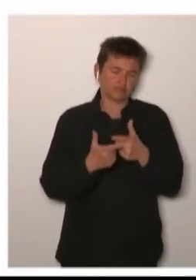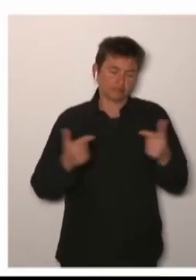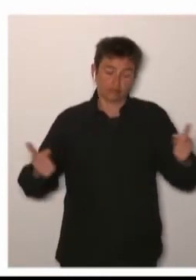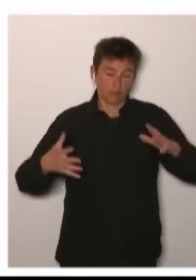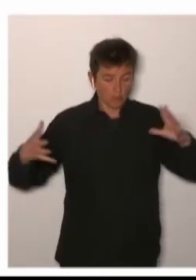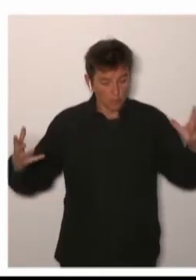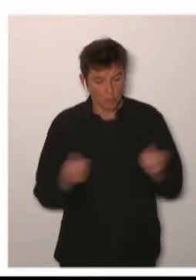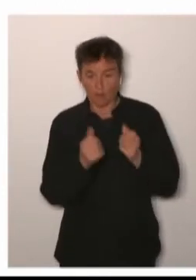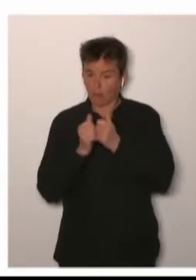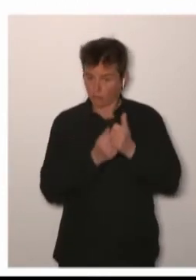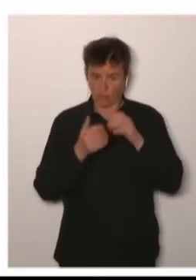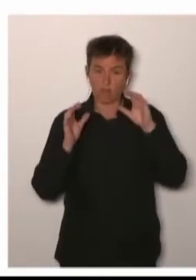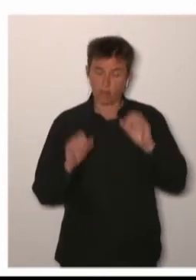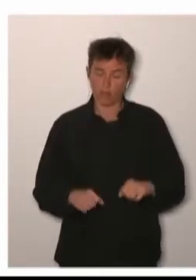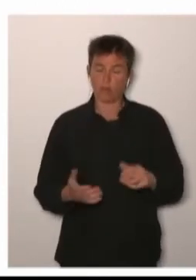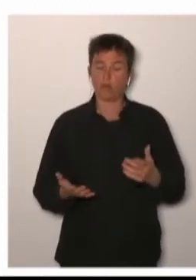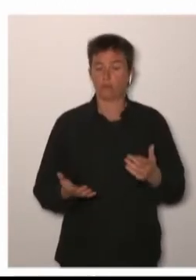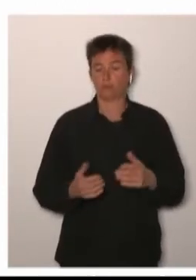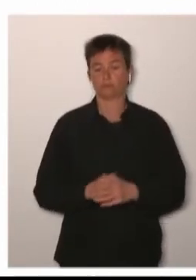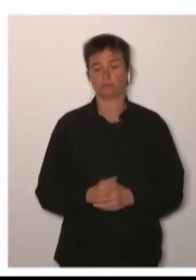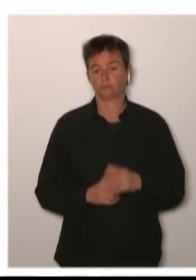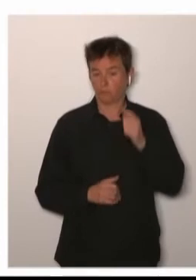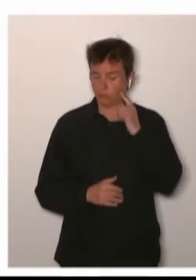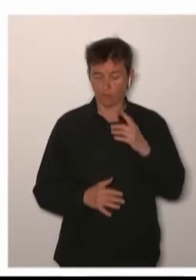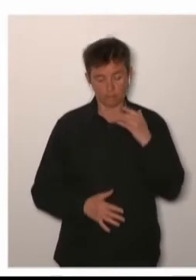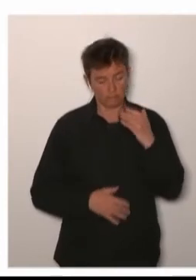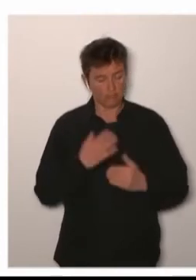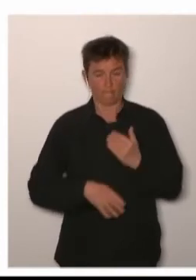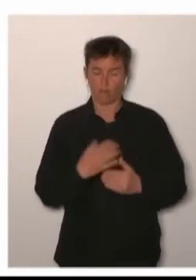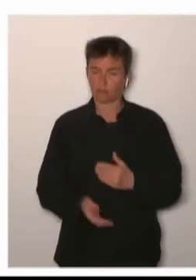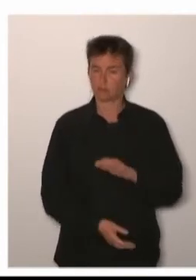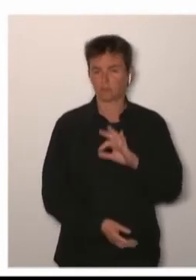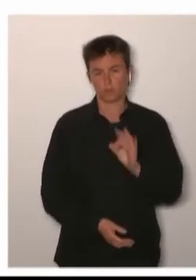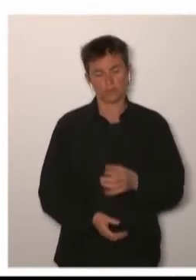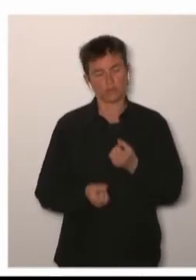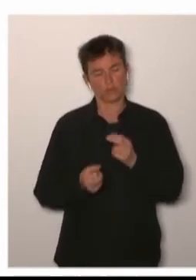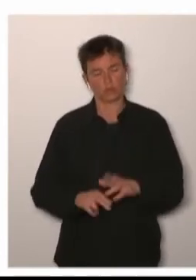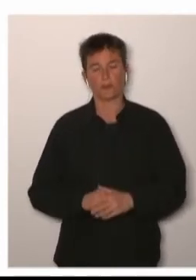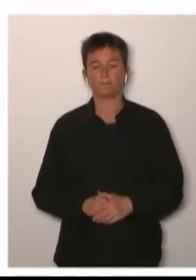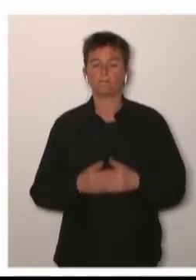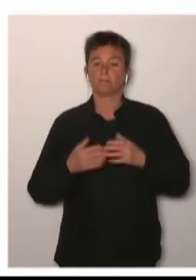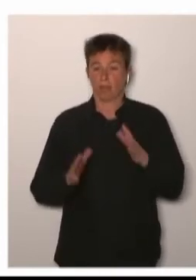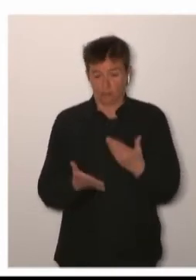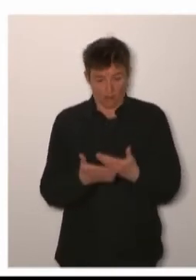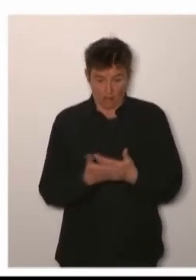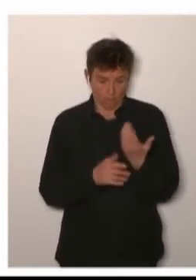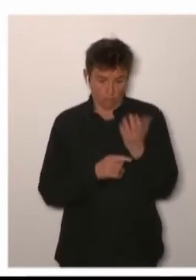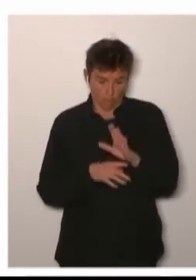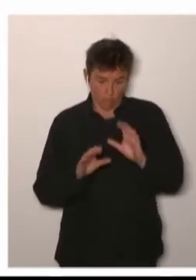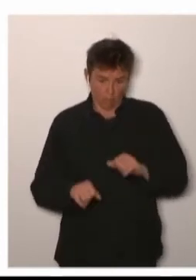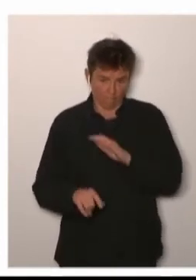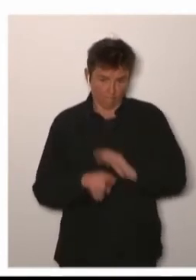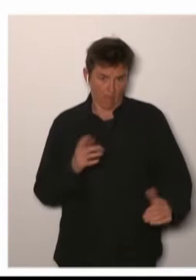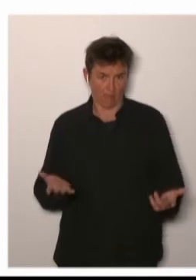needles. And it does not apply only to pediatric oncology. We are just showing that it is feasible and it is of value. And